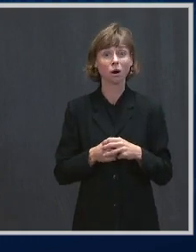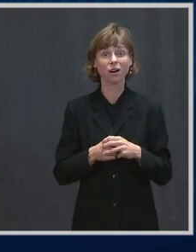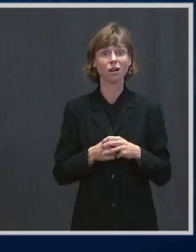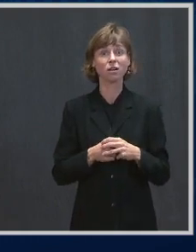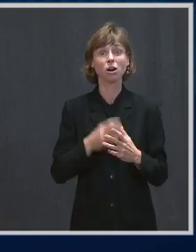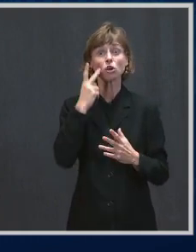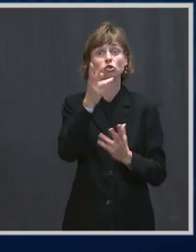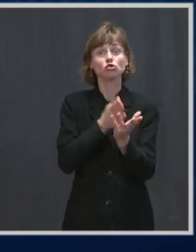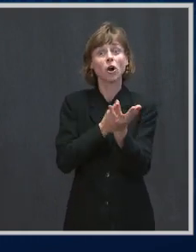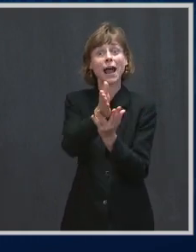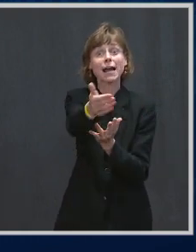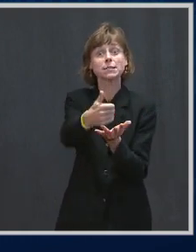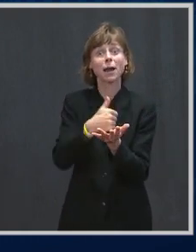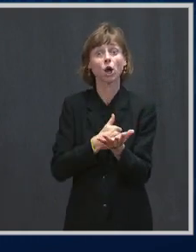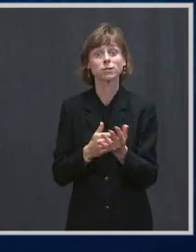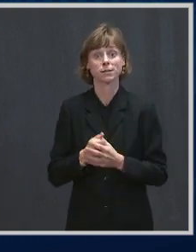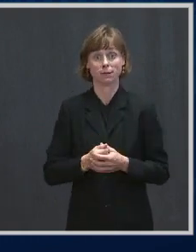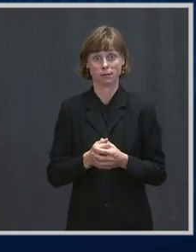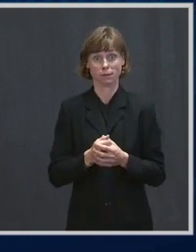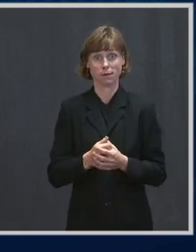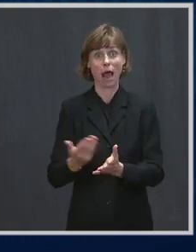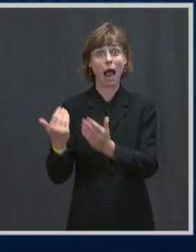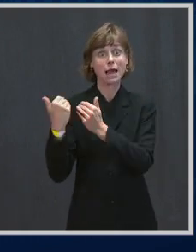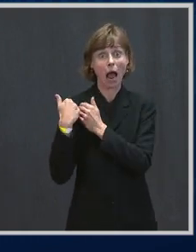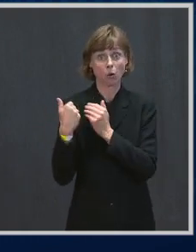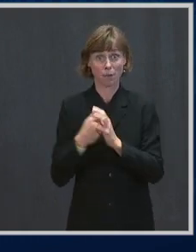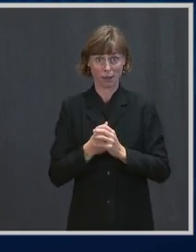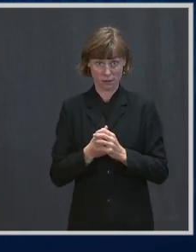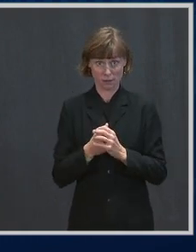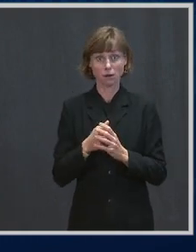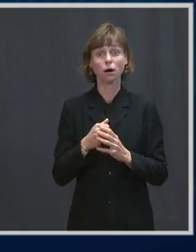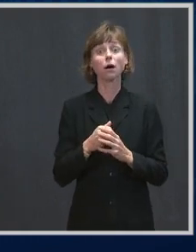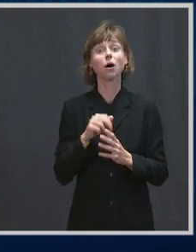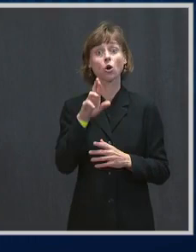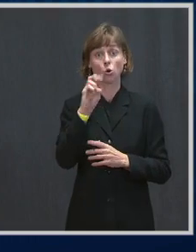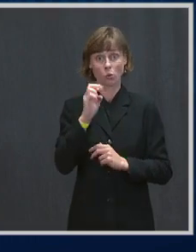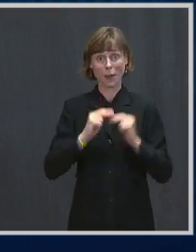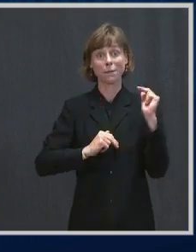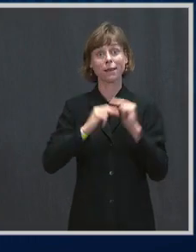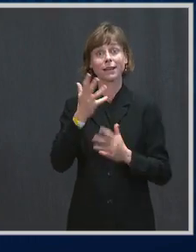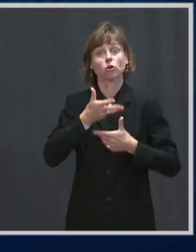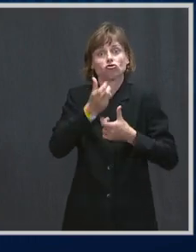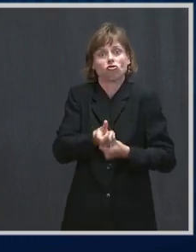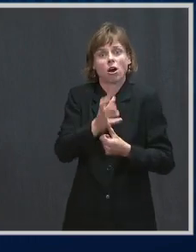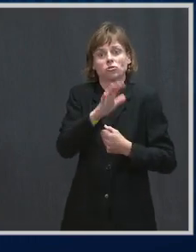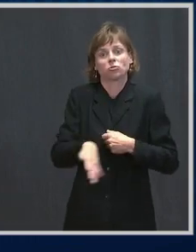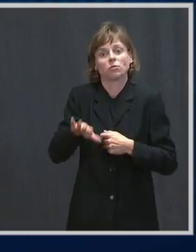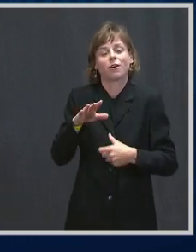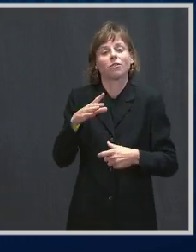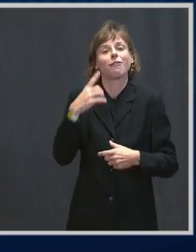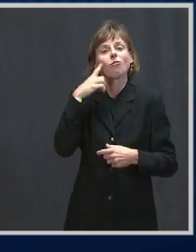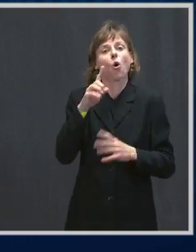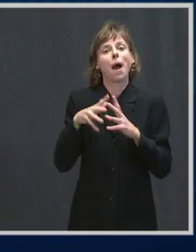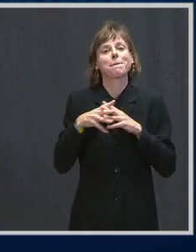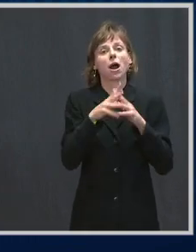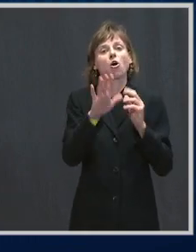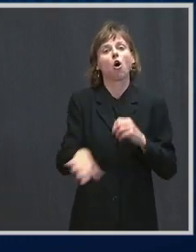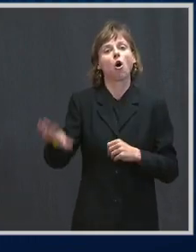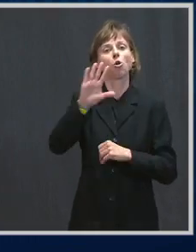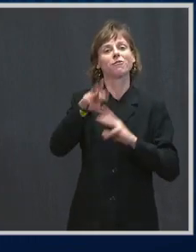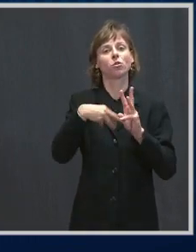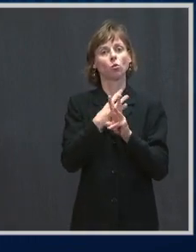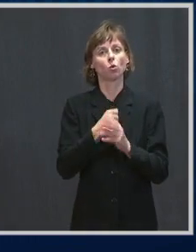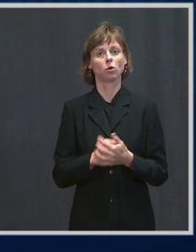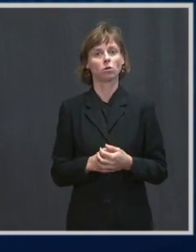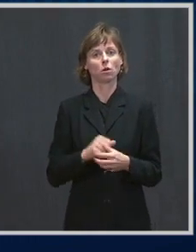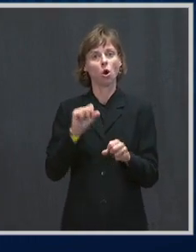Transparency and accountability to rebuild trust in America around the world. Working in the service